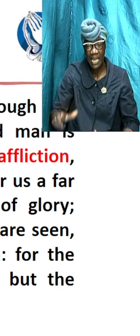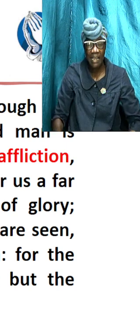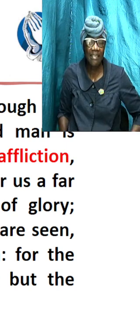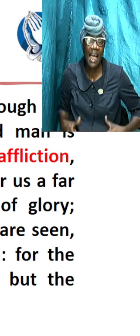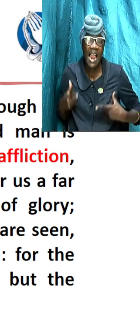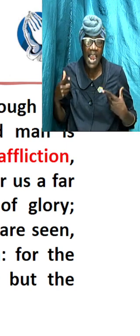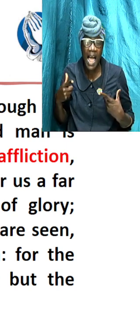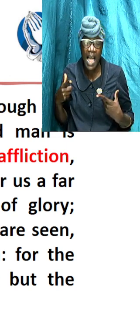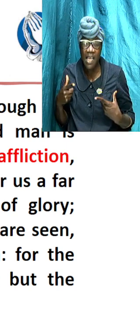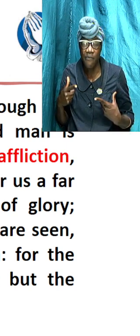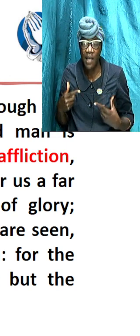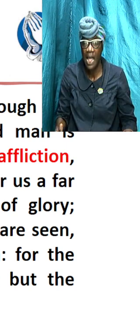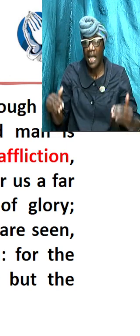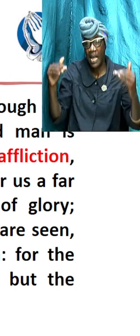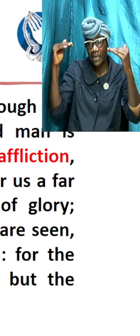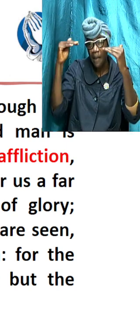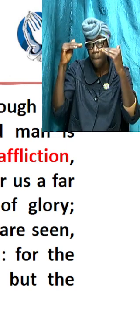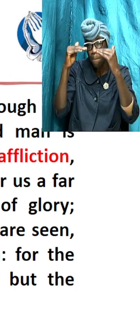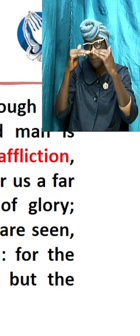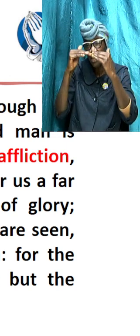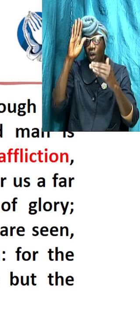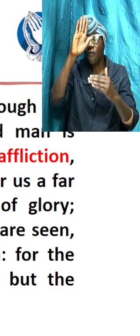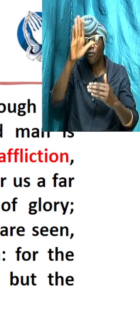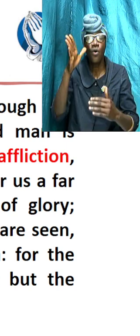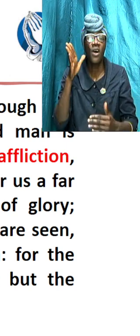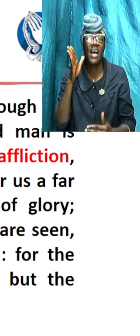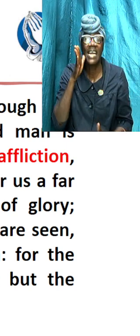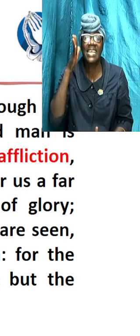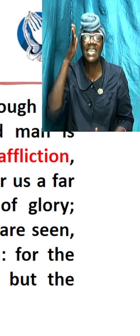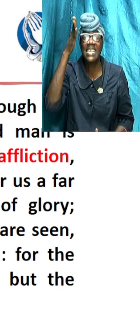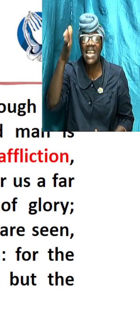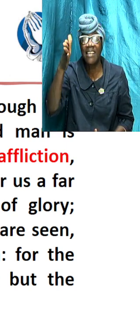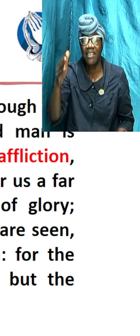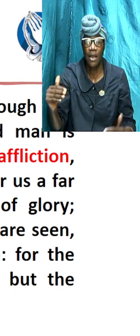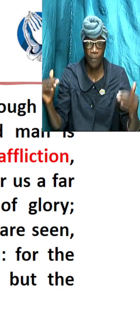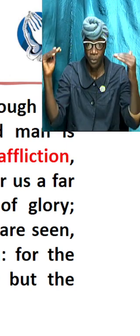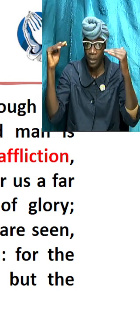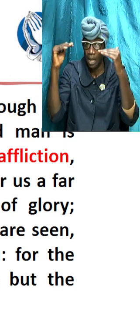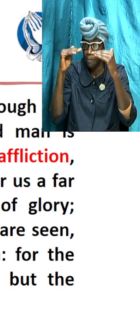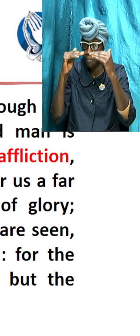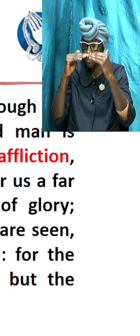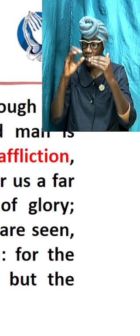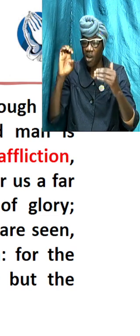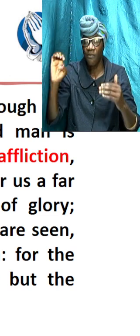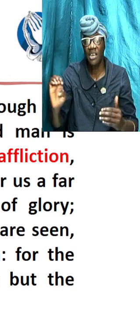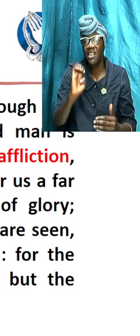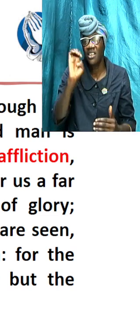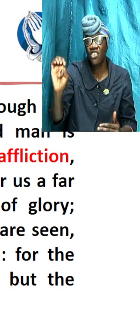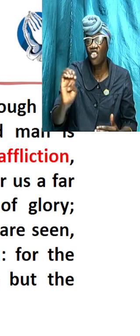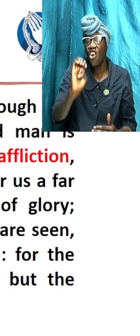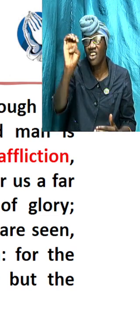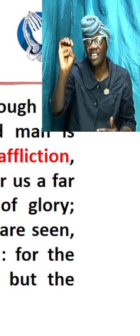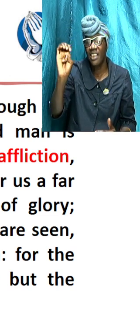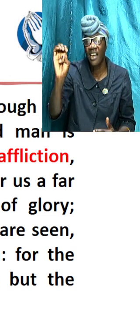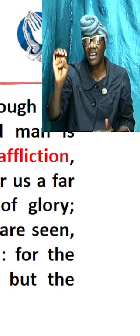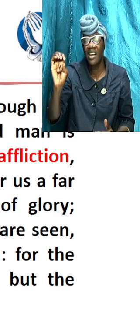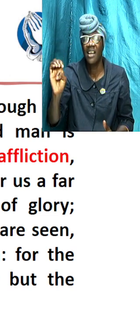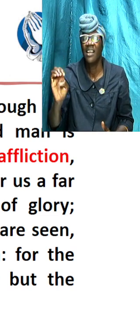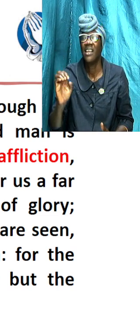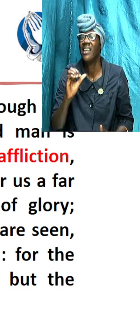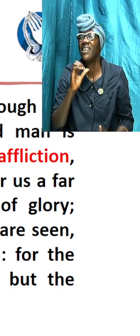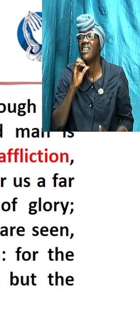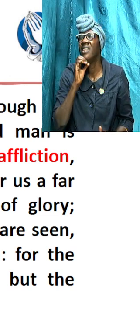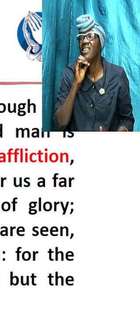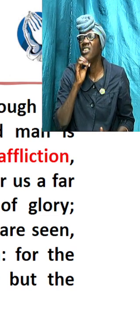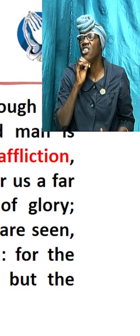in the measure of your destiny, in the measure of eternity, amen, it is practically